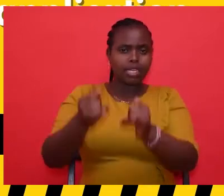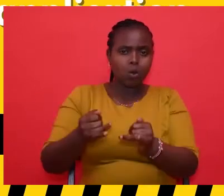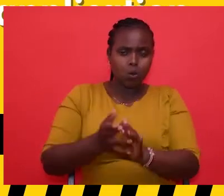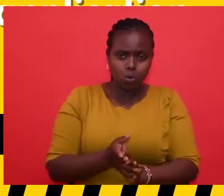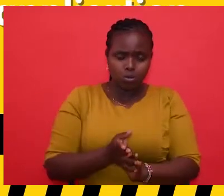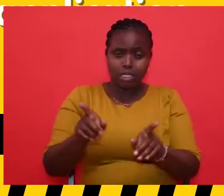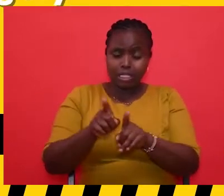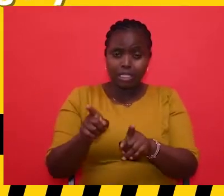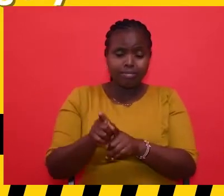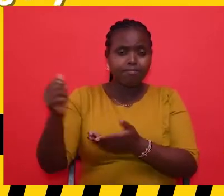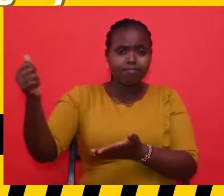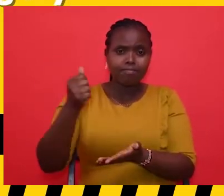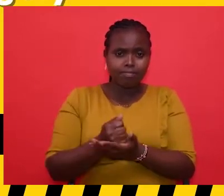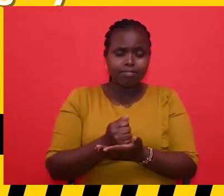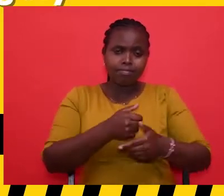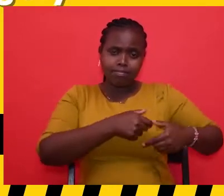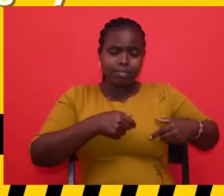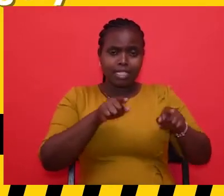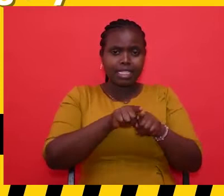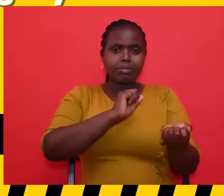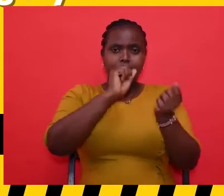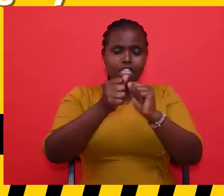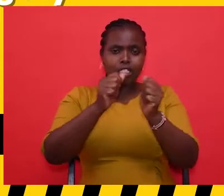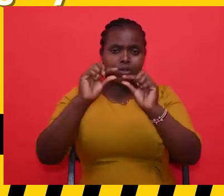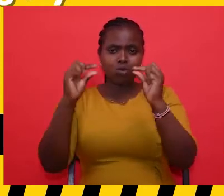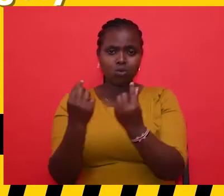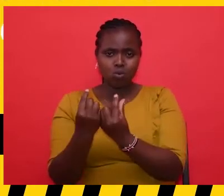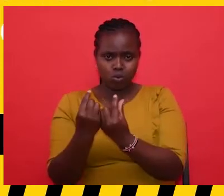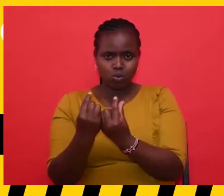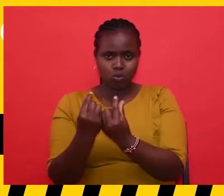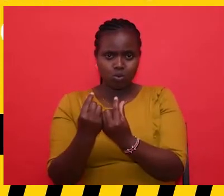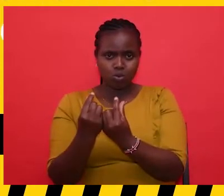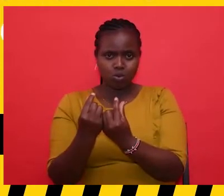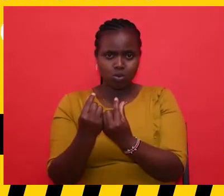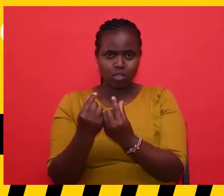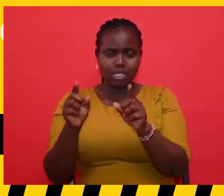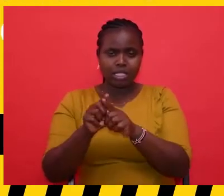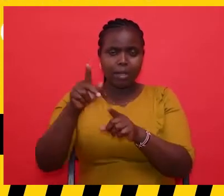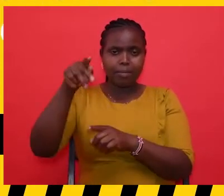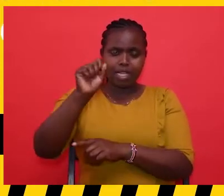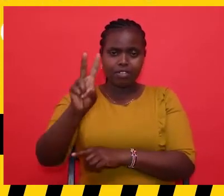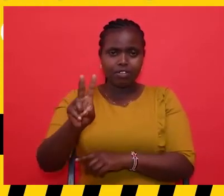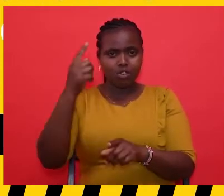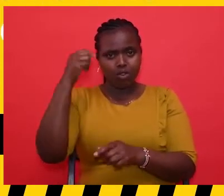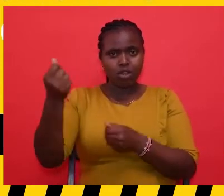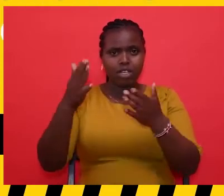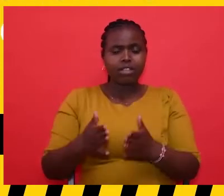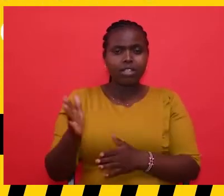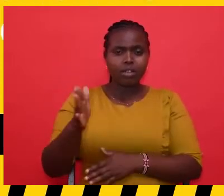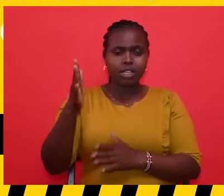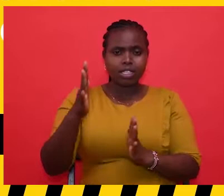new application. Replacement of a lost badge and change of category require a payment of 350 shillings